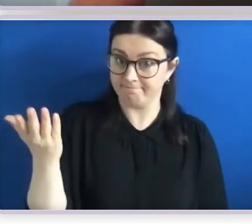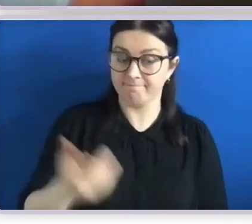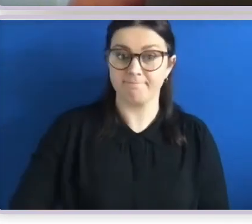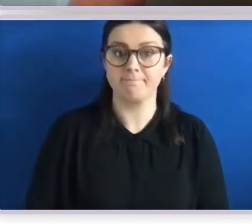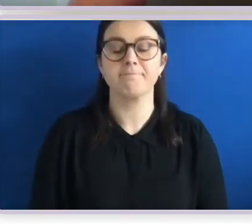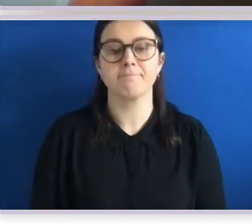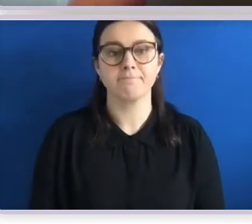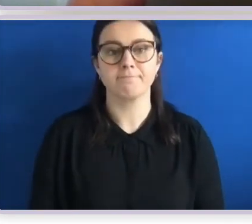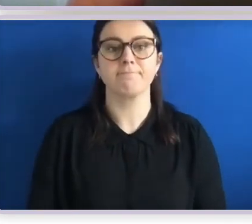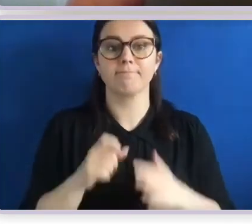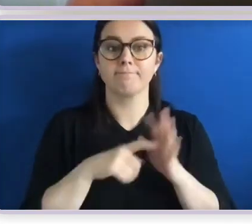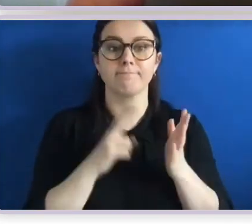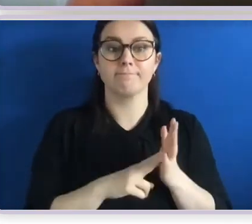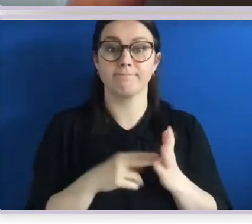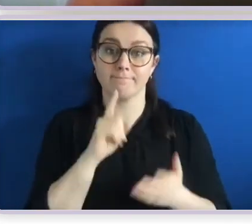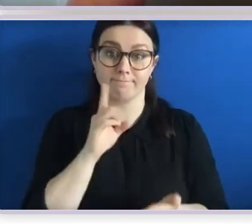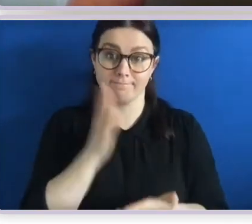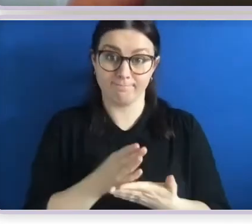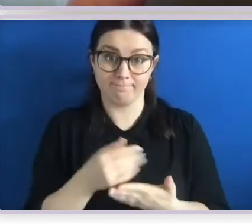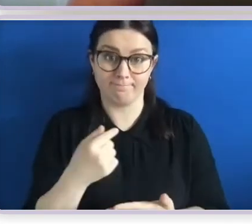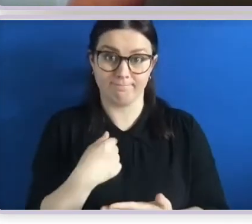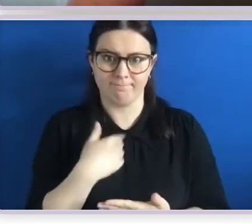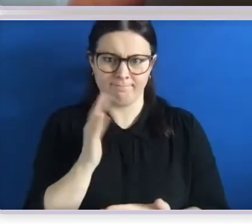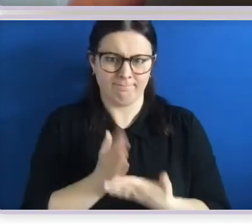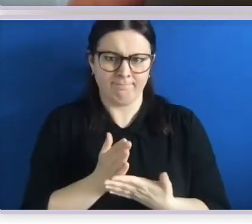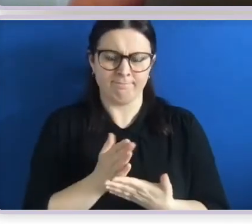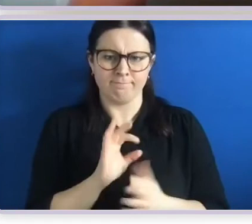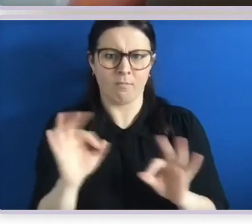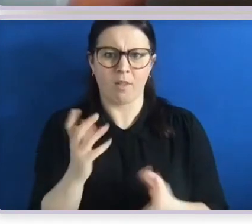I can honestly say I'm deeply uncomfortable, and